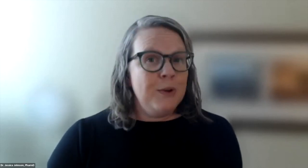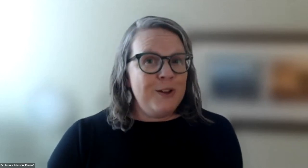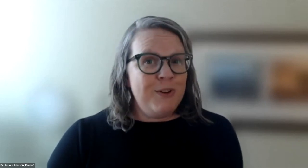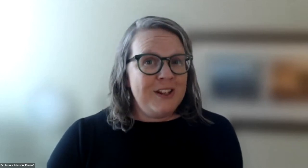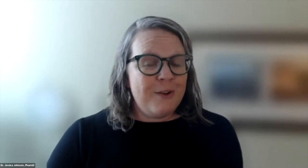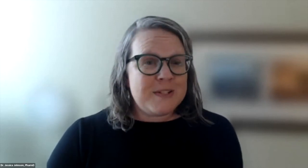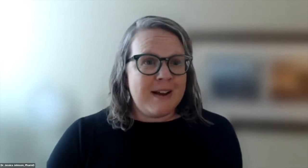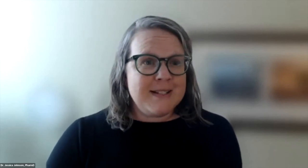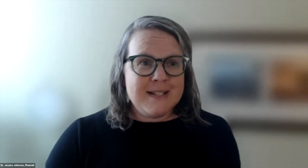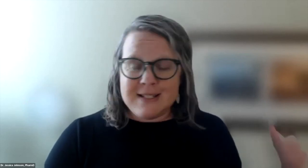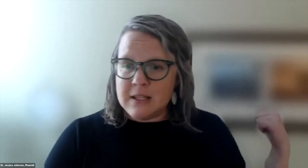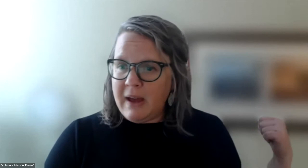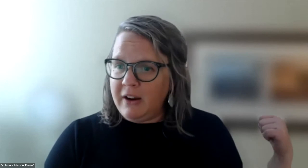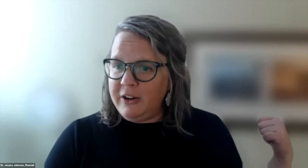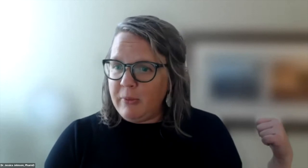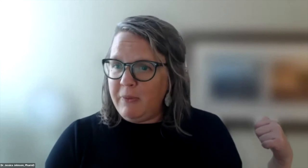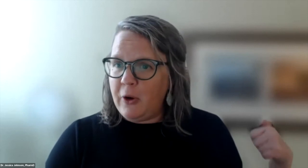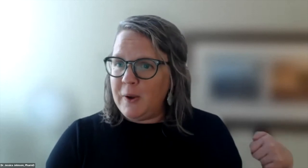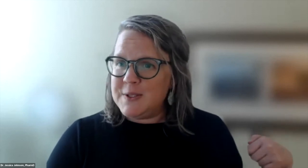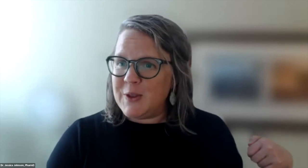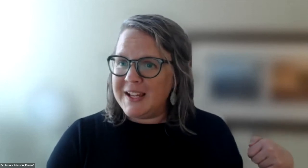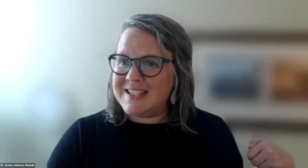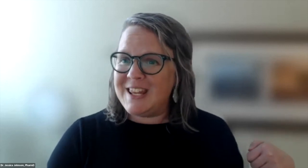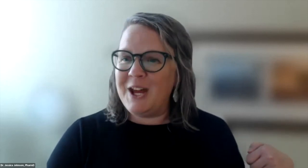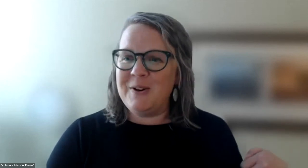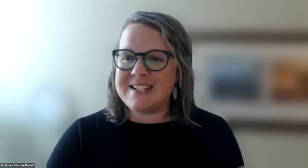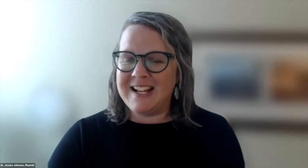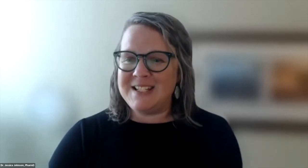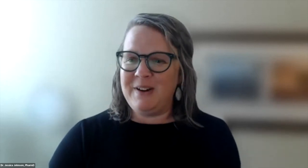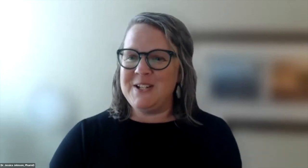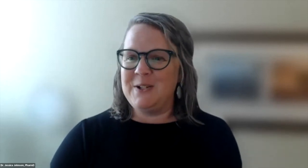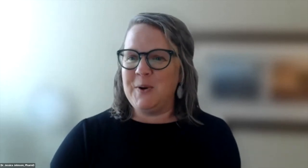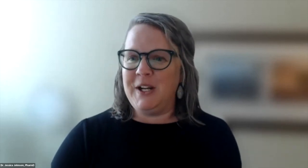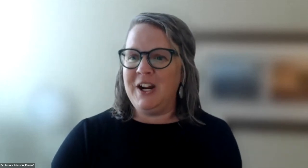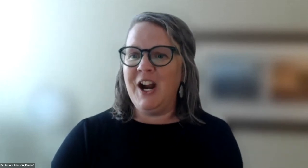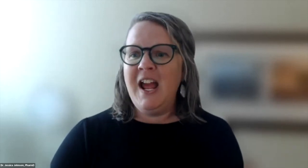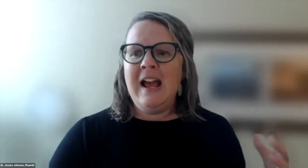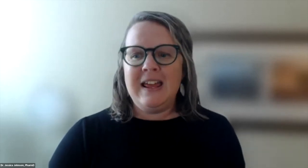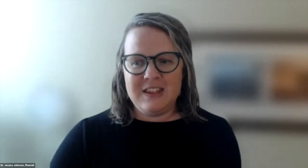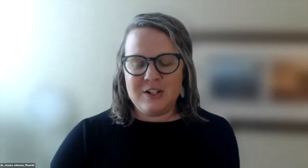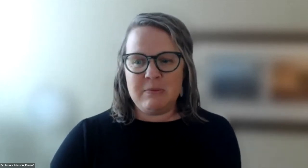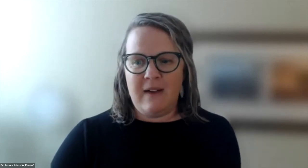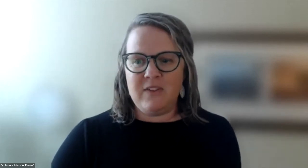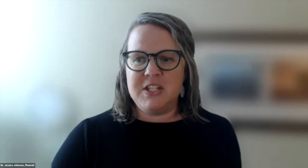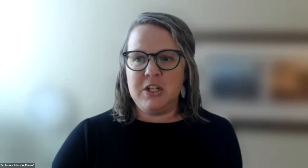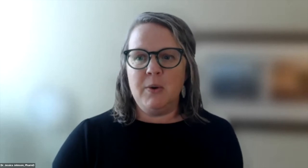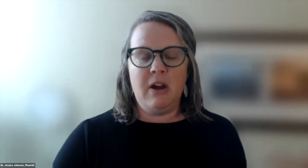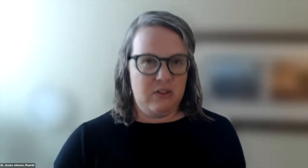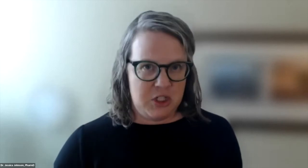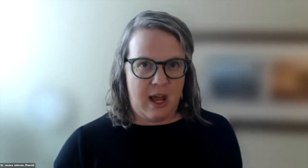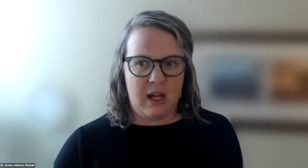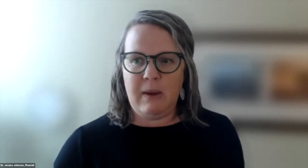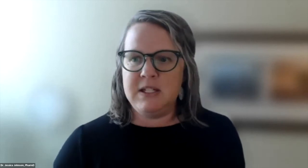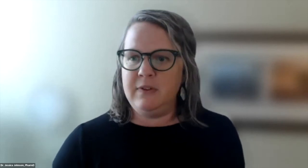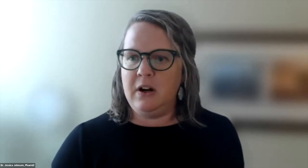Really, really, really love Wisconsin. It's in the background of my photo. So thanks to the Wisconsin project coordinator. I think there's some conversation going on